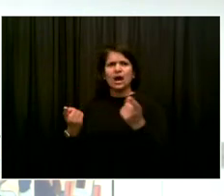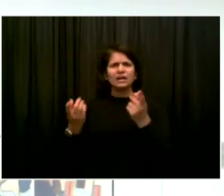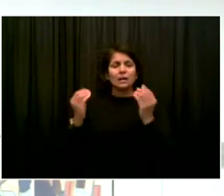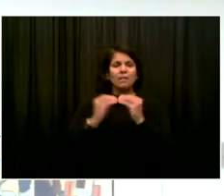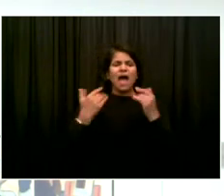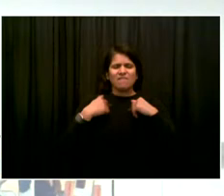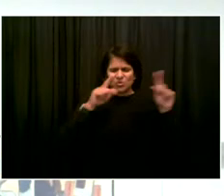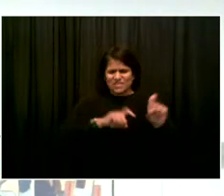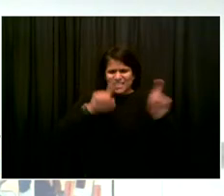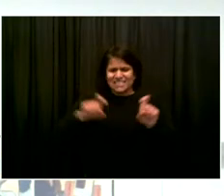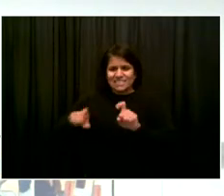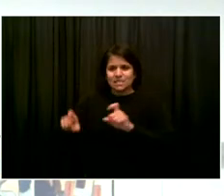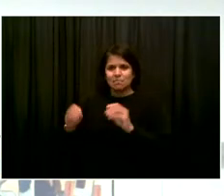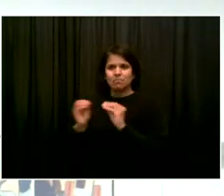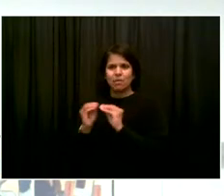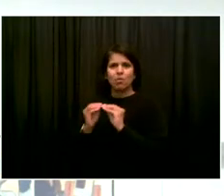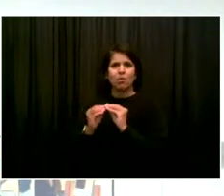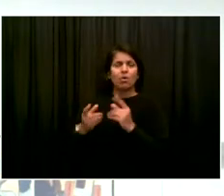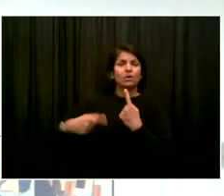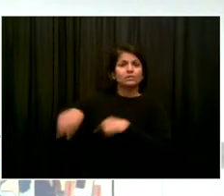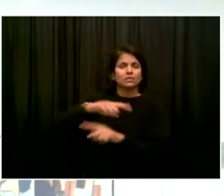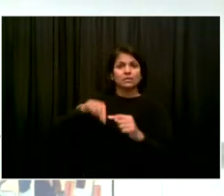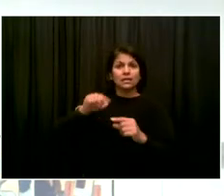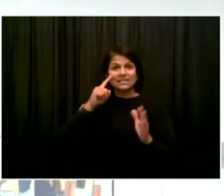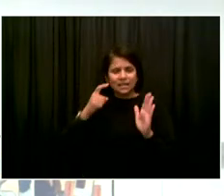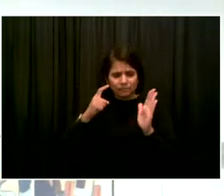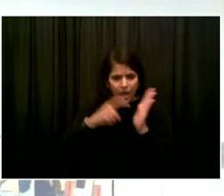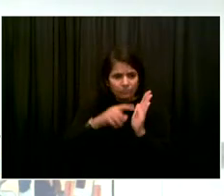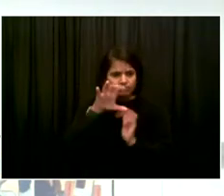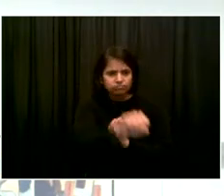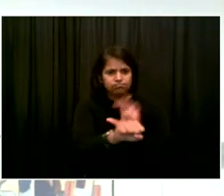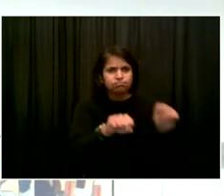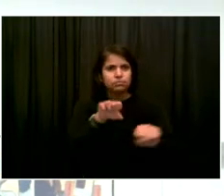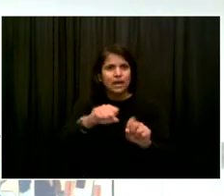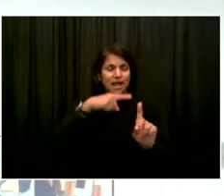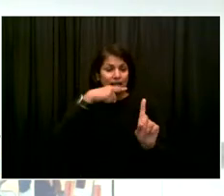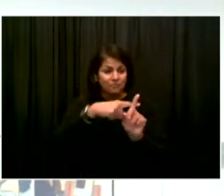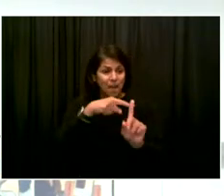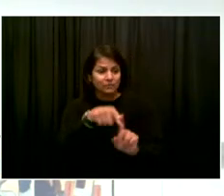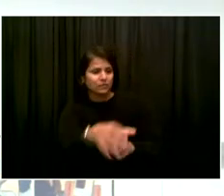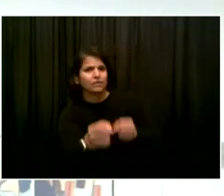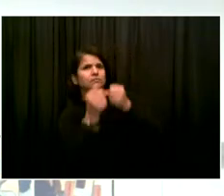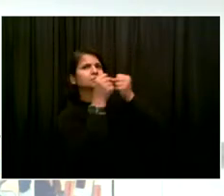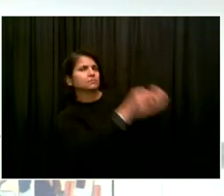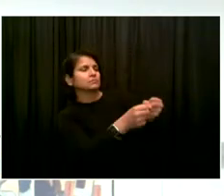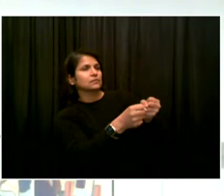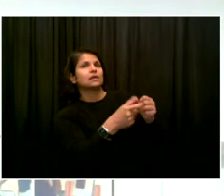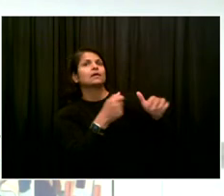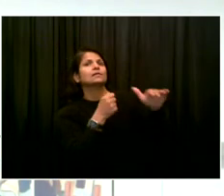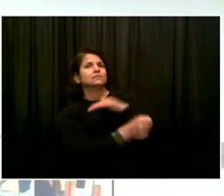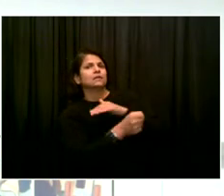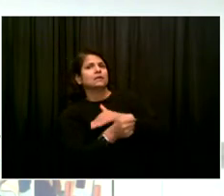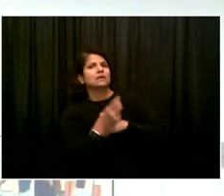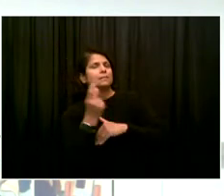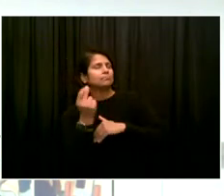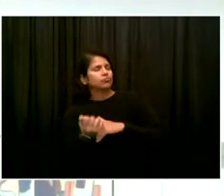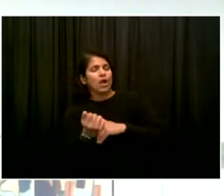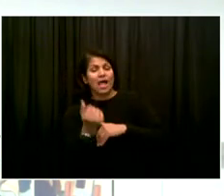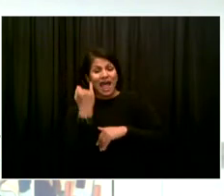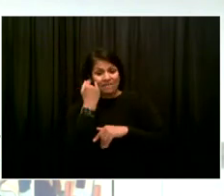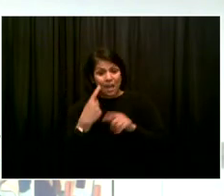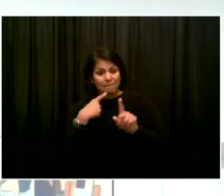to isolate as soon as possible is even more important in the era of Omicron. So to sum up, the situation